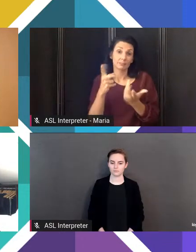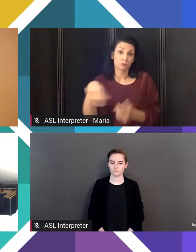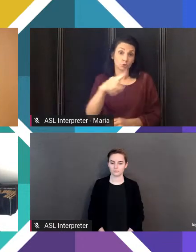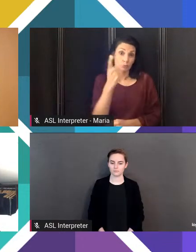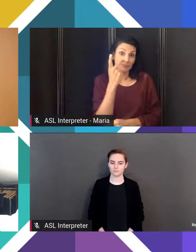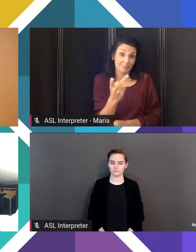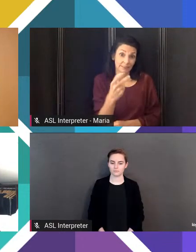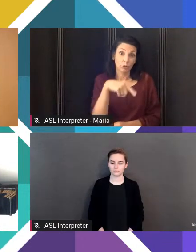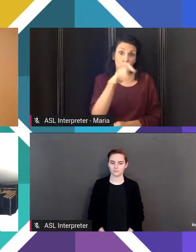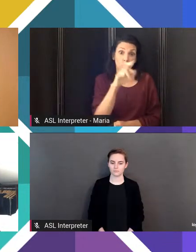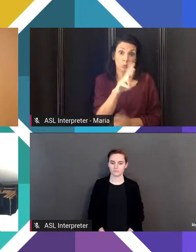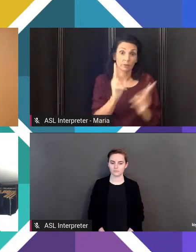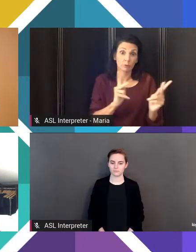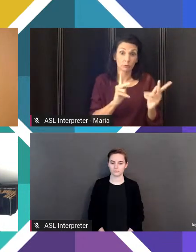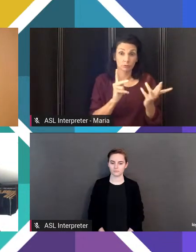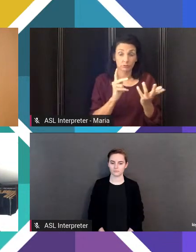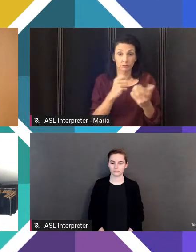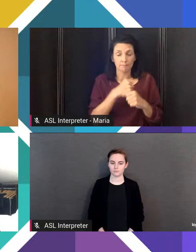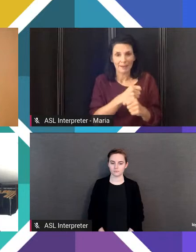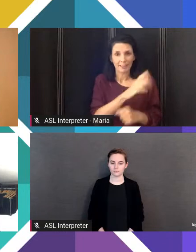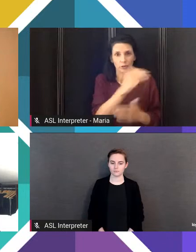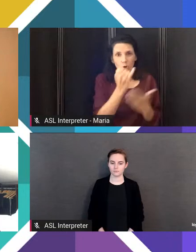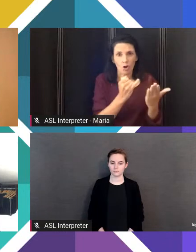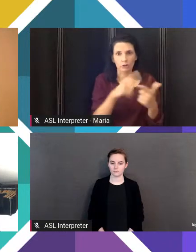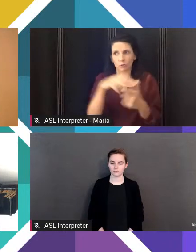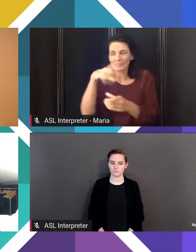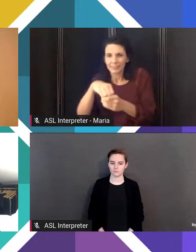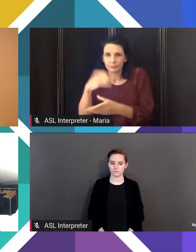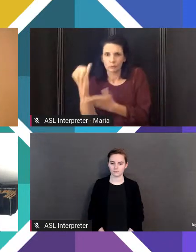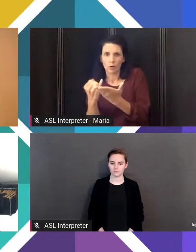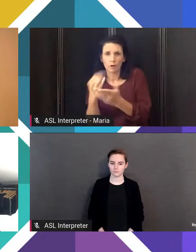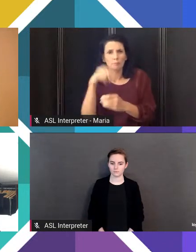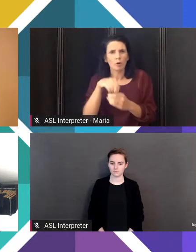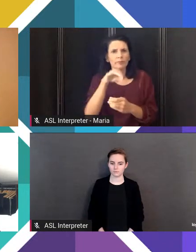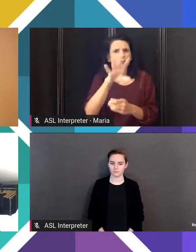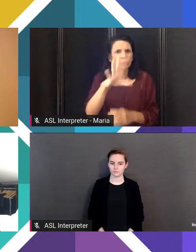queer folks making art? Was that part of the discussion for you?